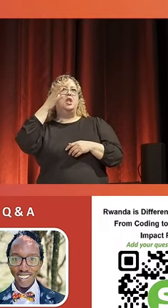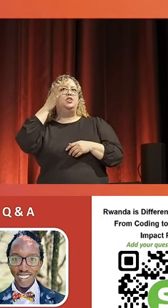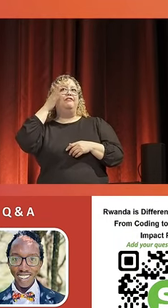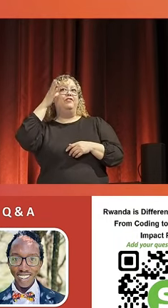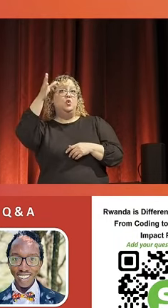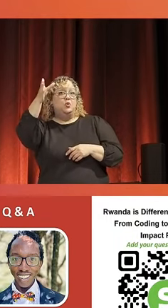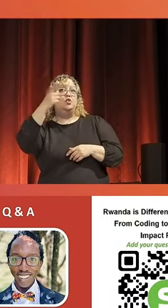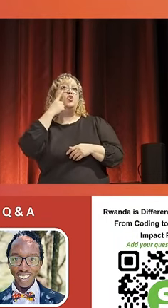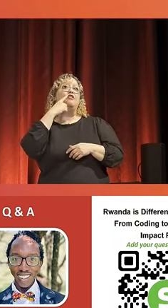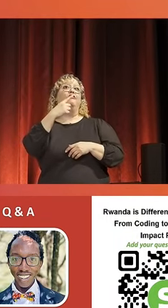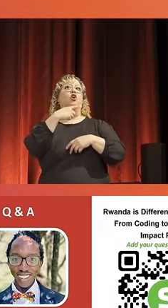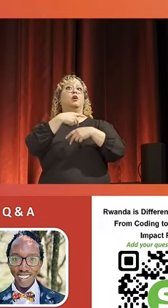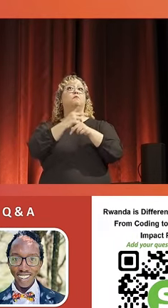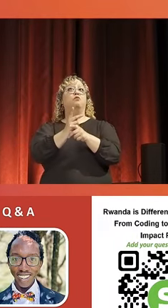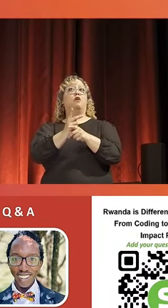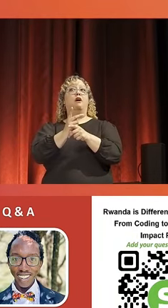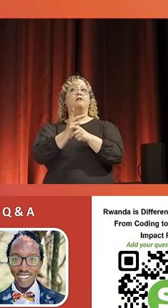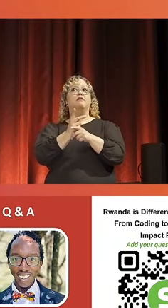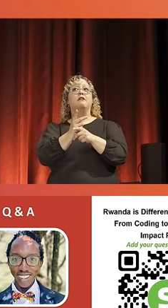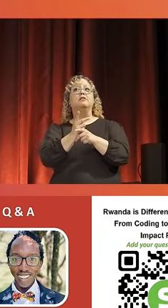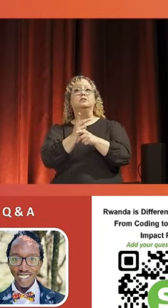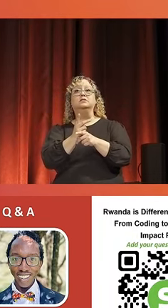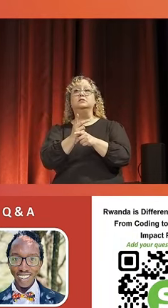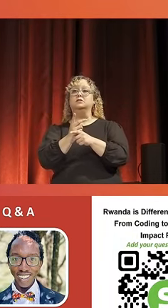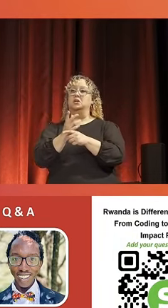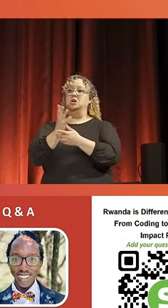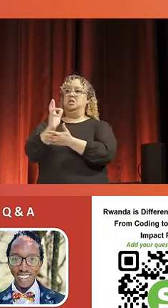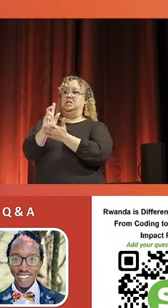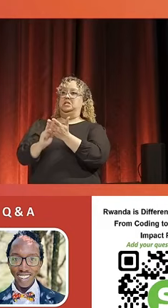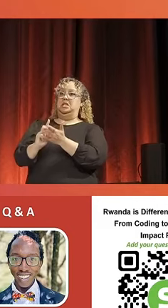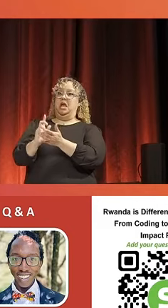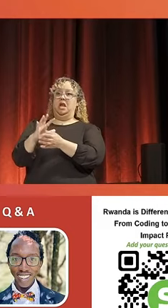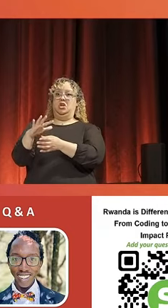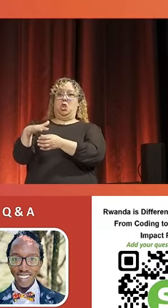and ecosystems developing is the way to go.